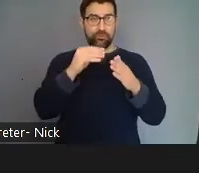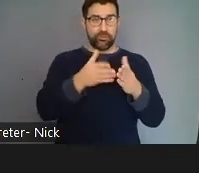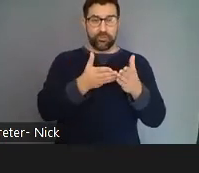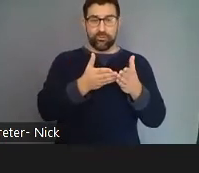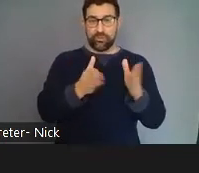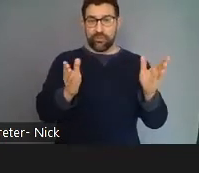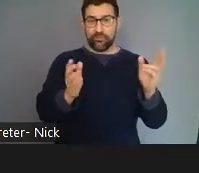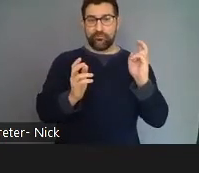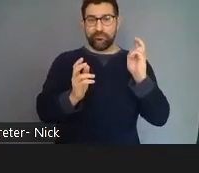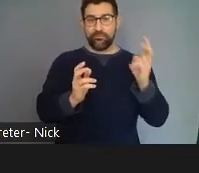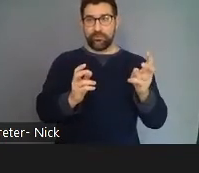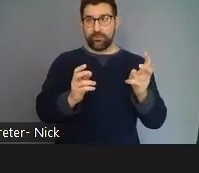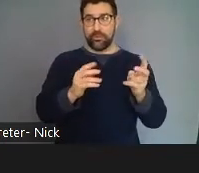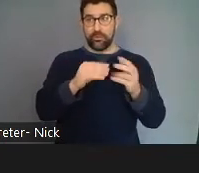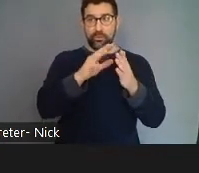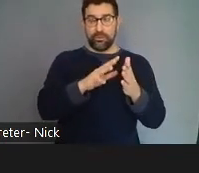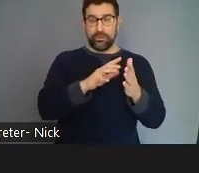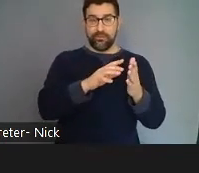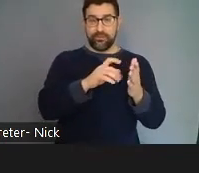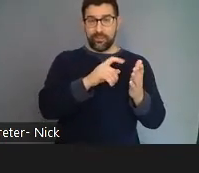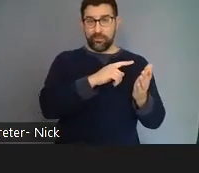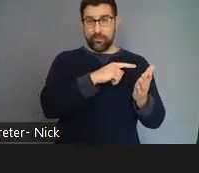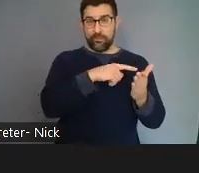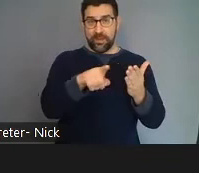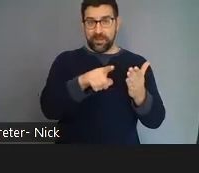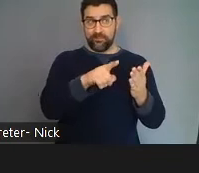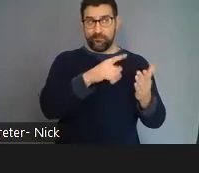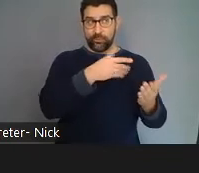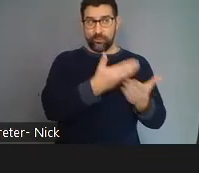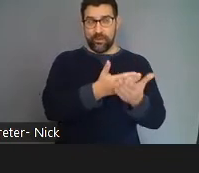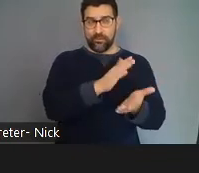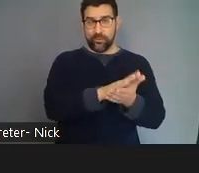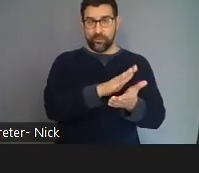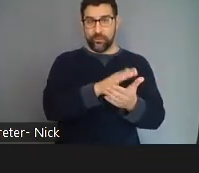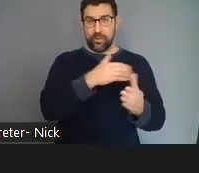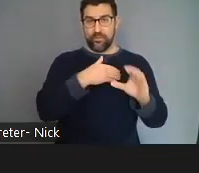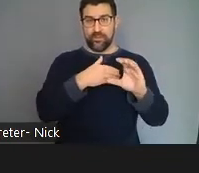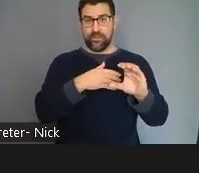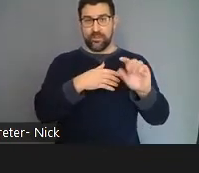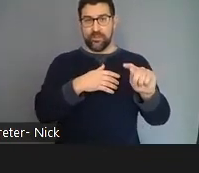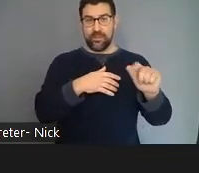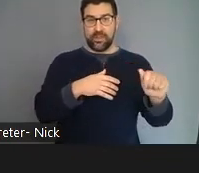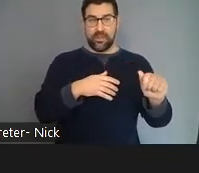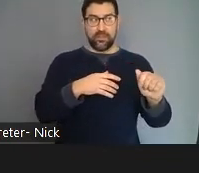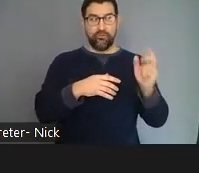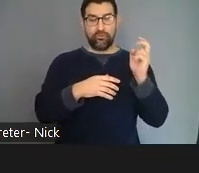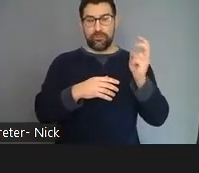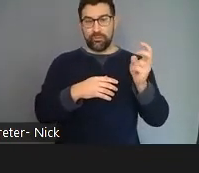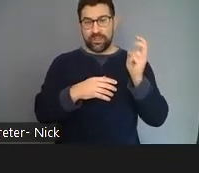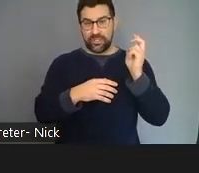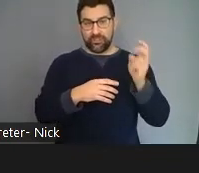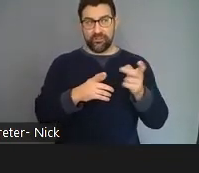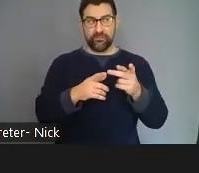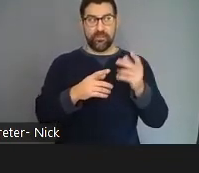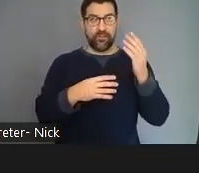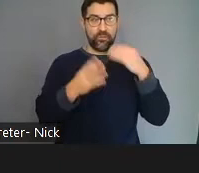students have to pay to get to school because we have the CTA here. So whether that's transportation, whether that's